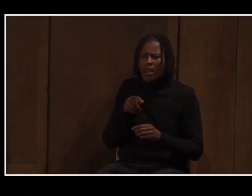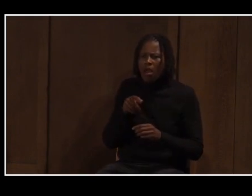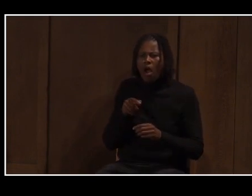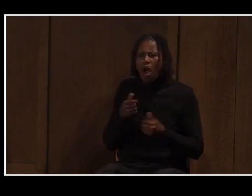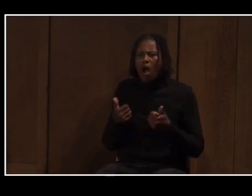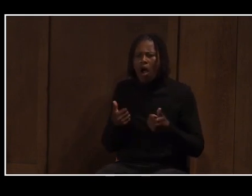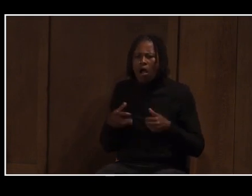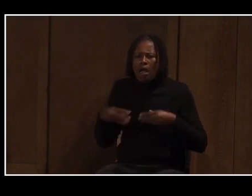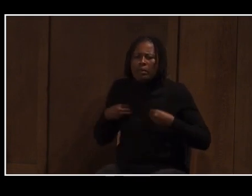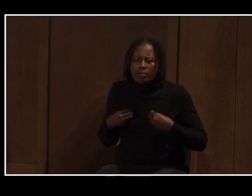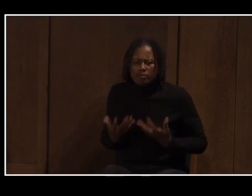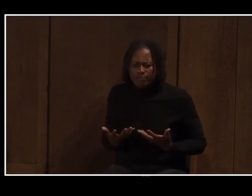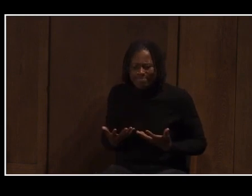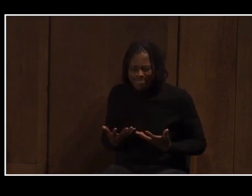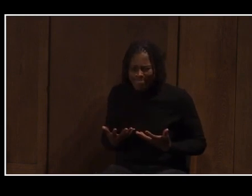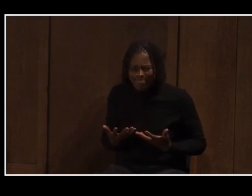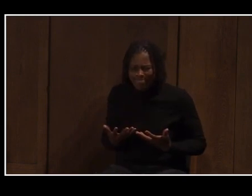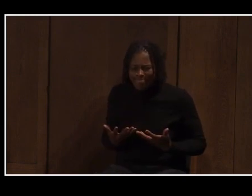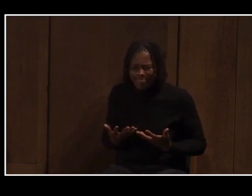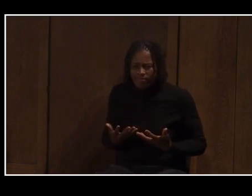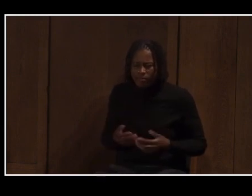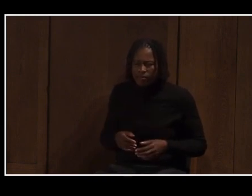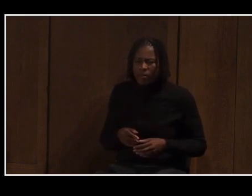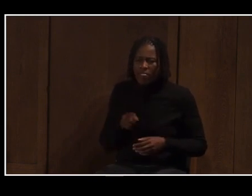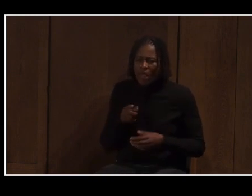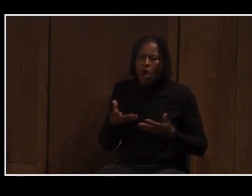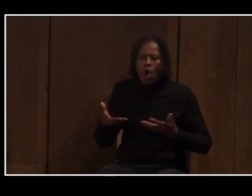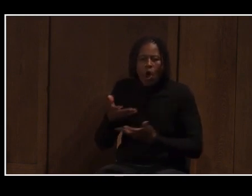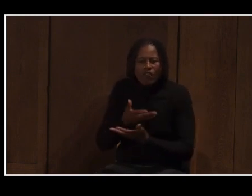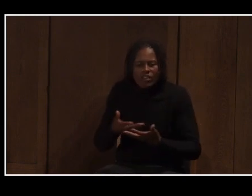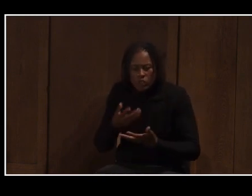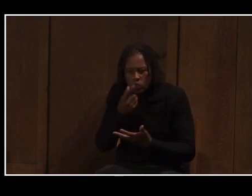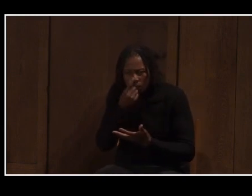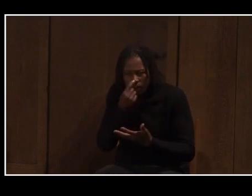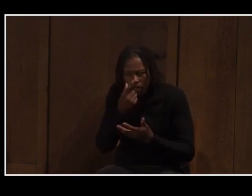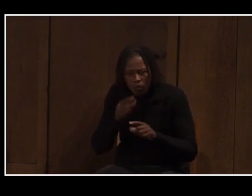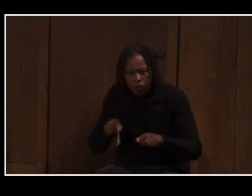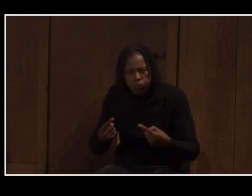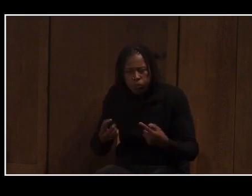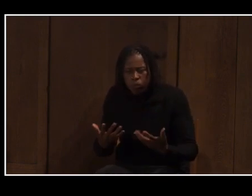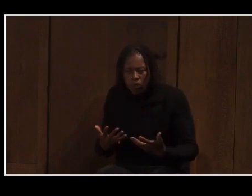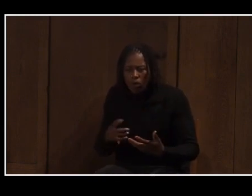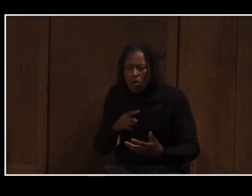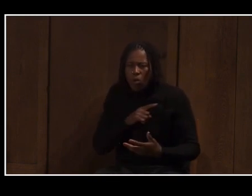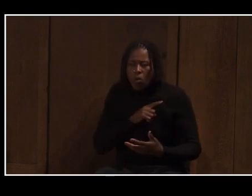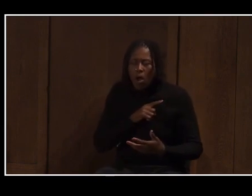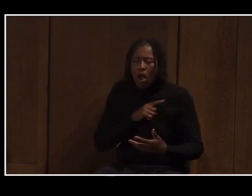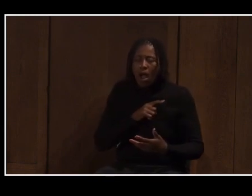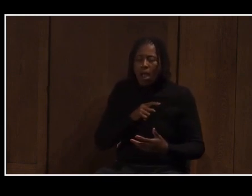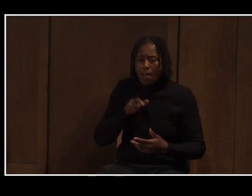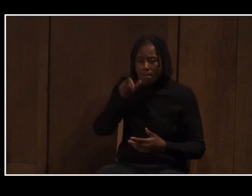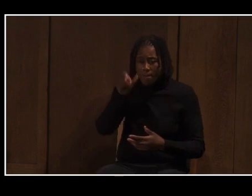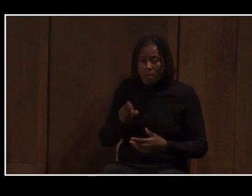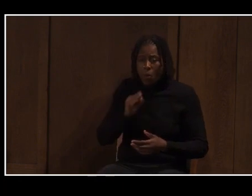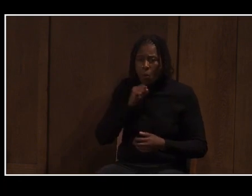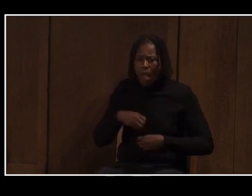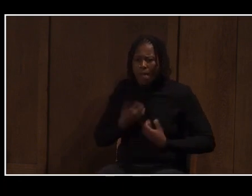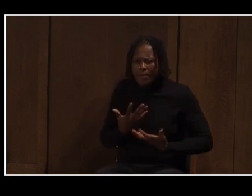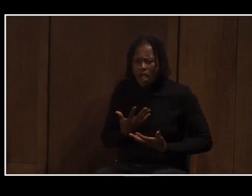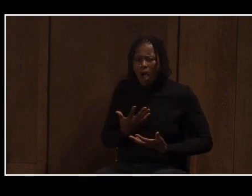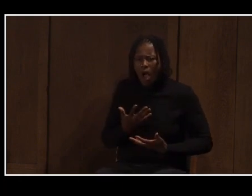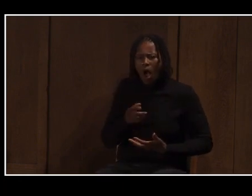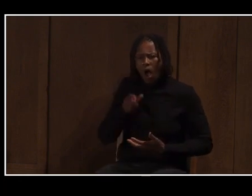the conversation that's hard to have, because no one's going to ever admit to you that they're treating you as a fetish.